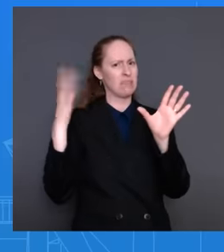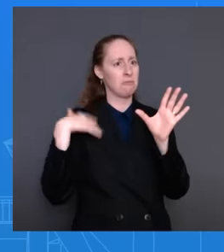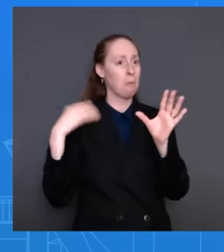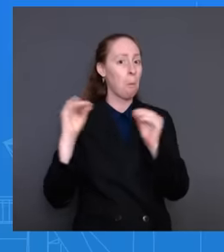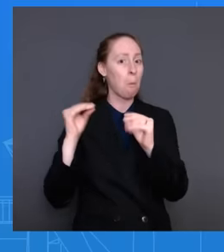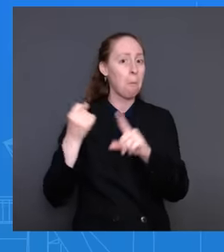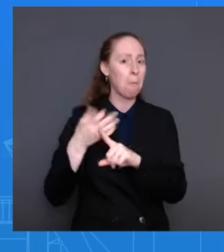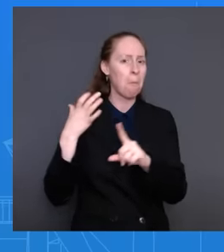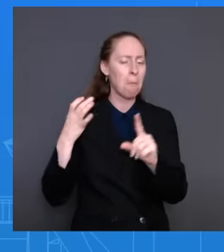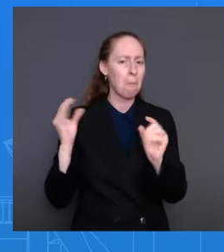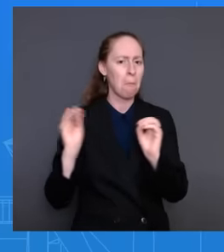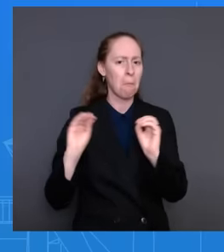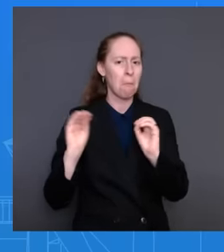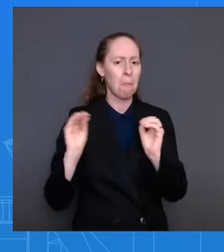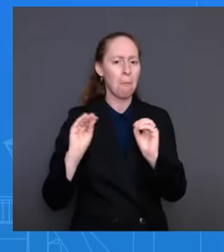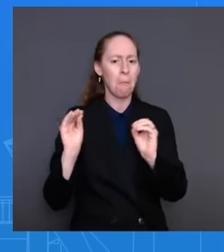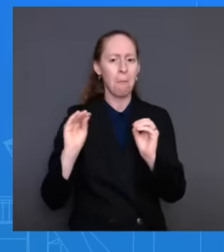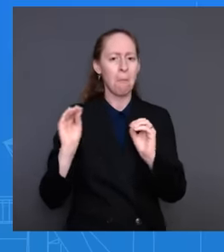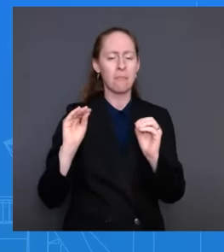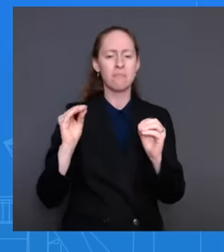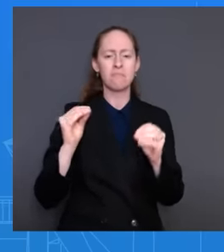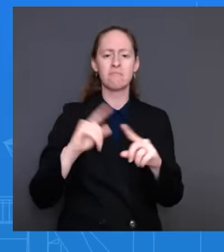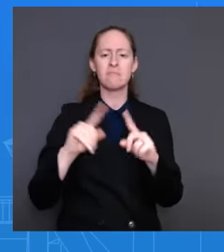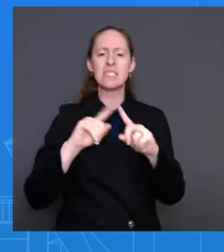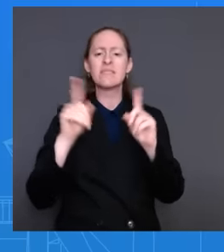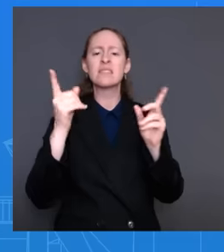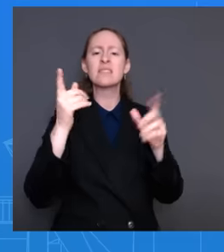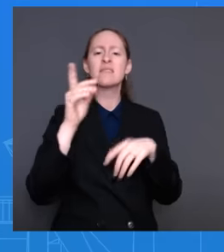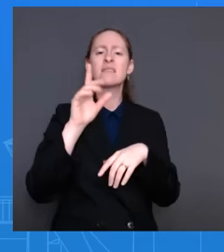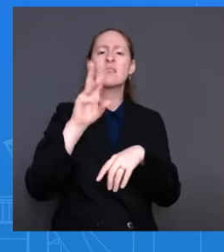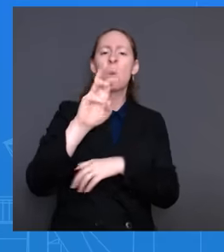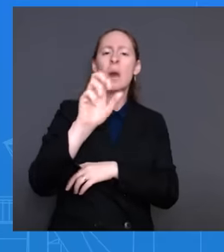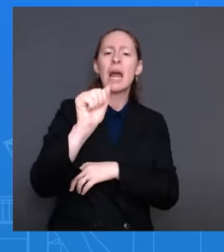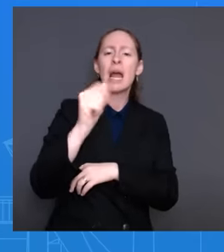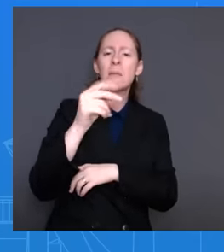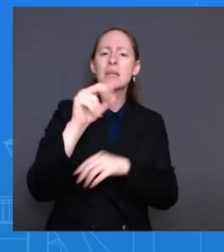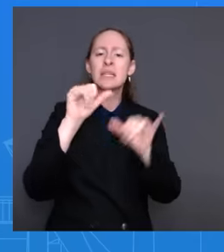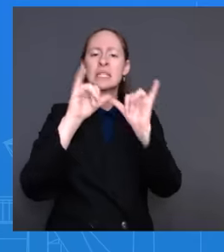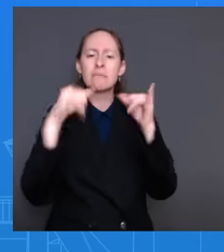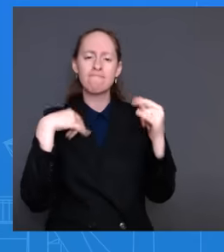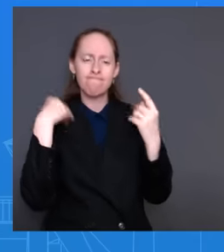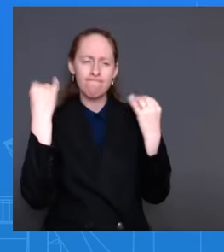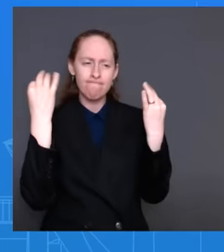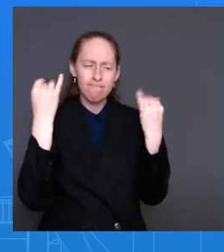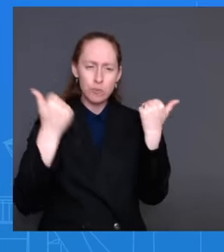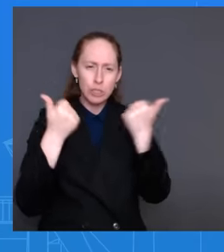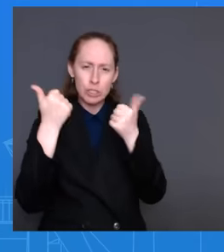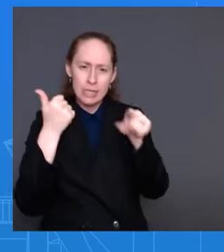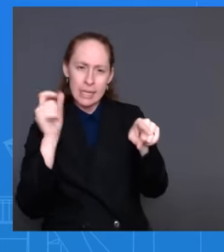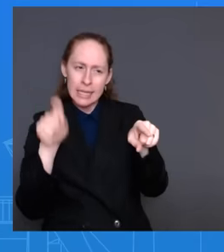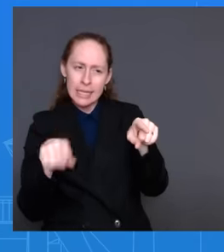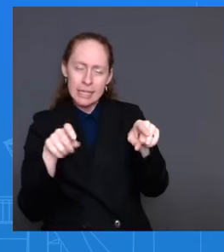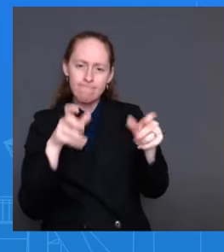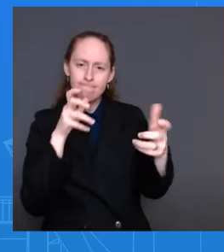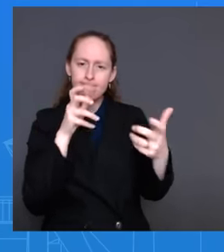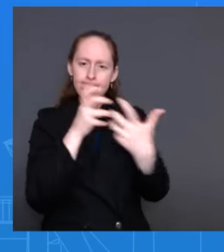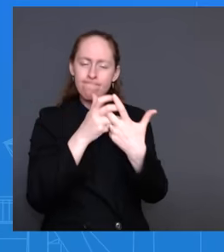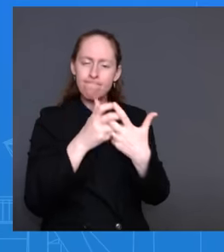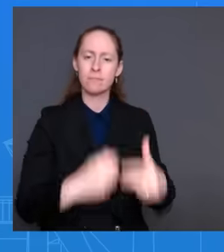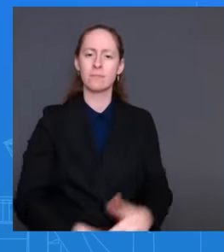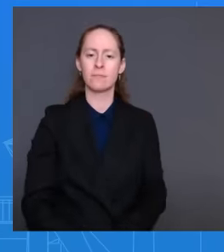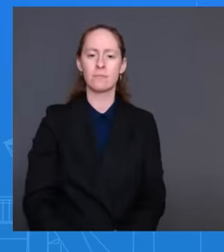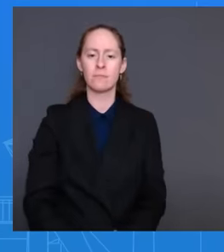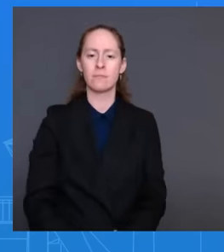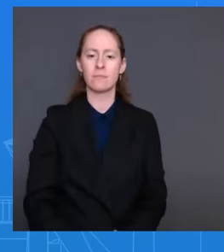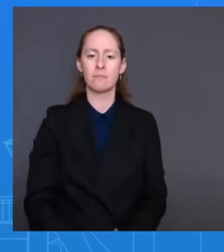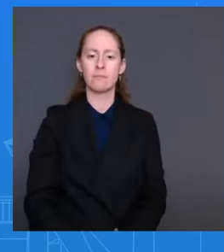more to say to that. But again, you know, we won't be sending long-range rockets for use beyond the battlefield in Ukraine. So the